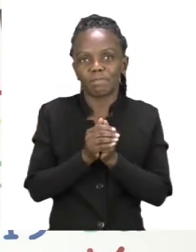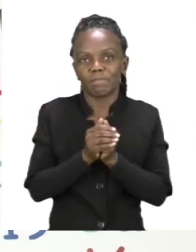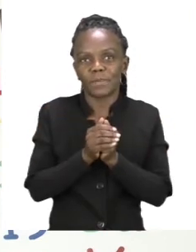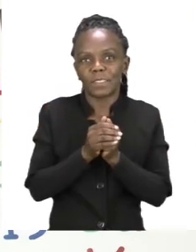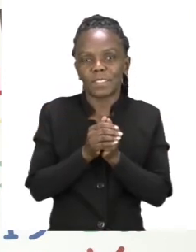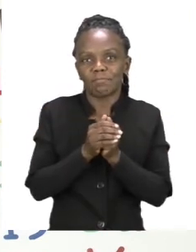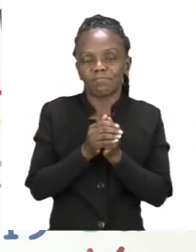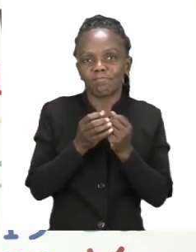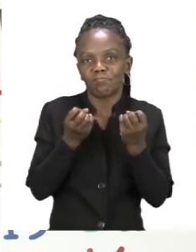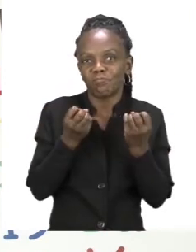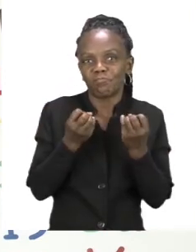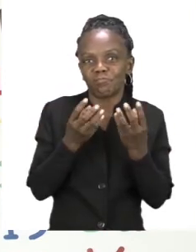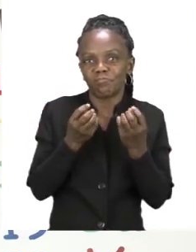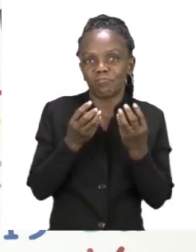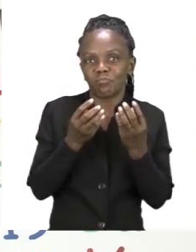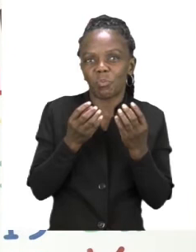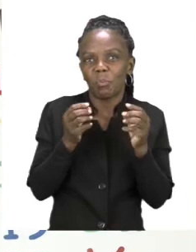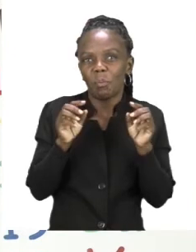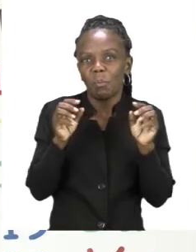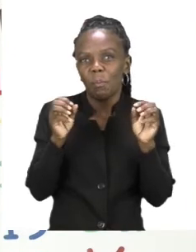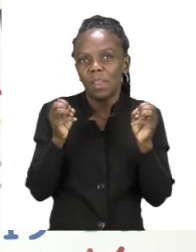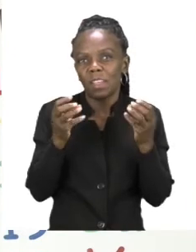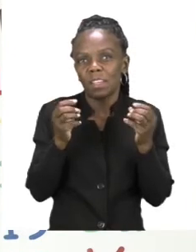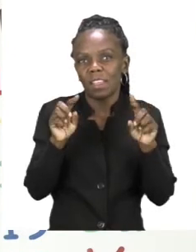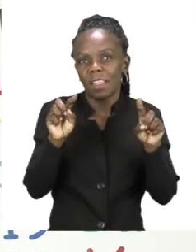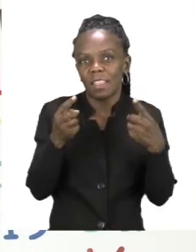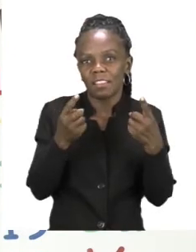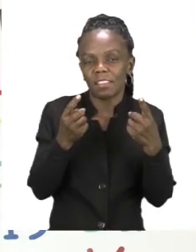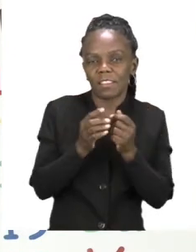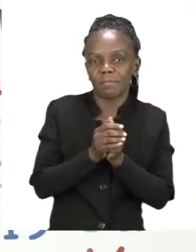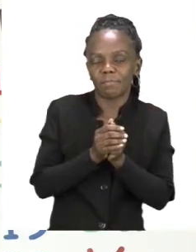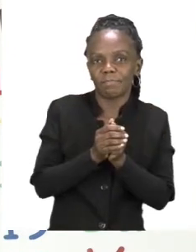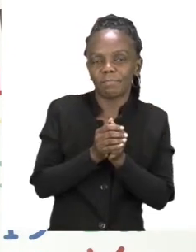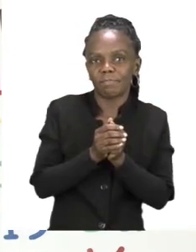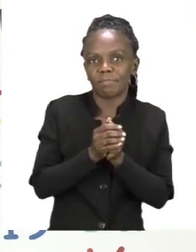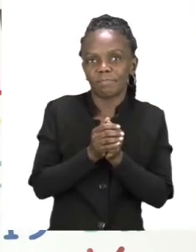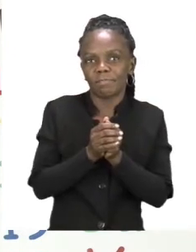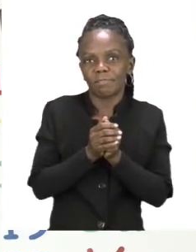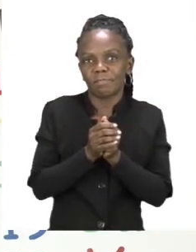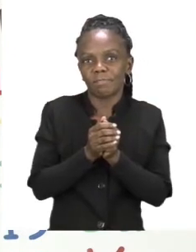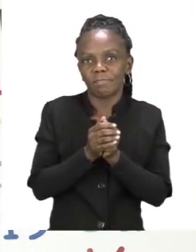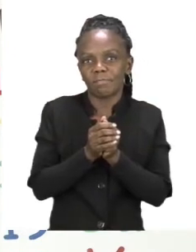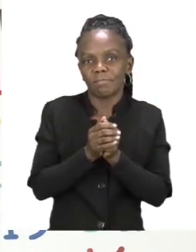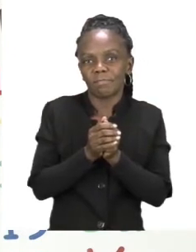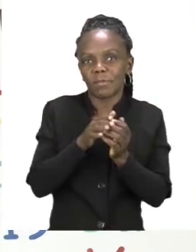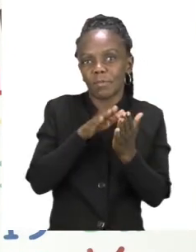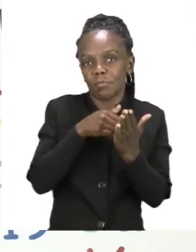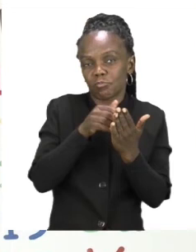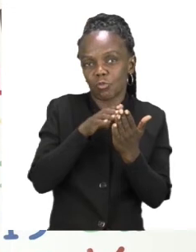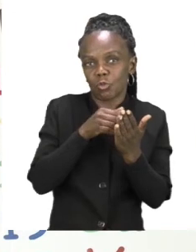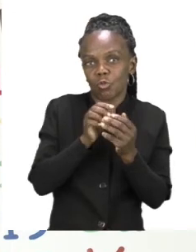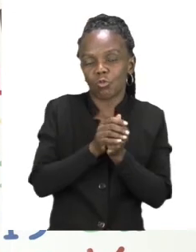So I found some couscous. And then after that, I am going to have my